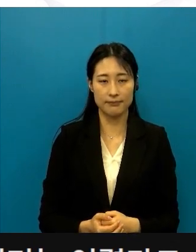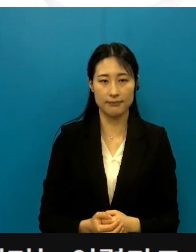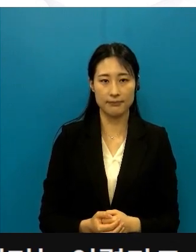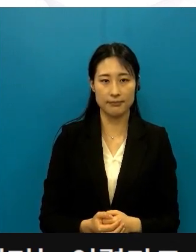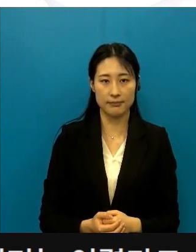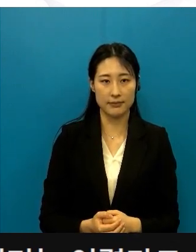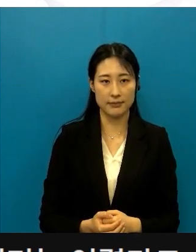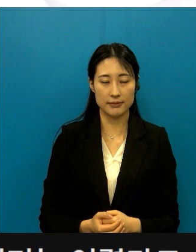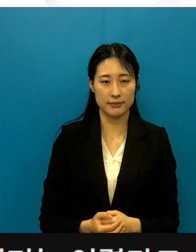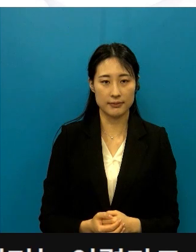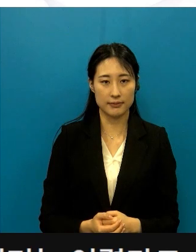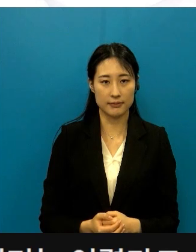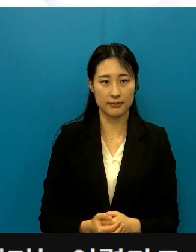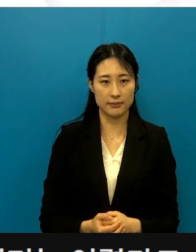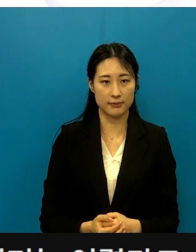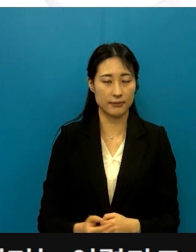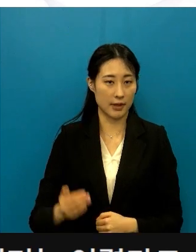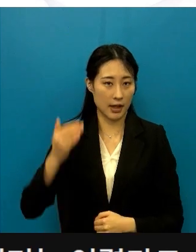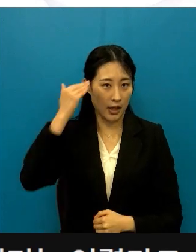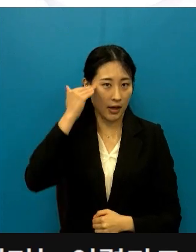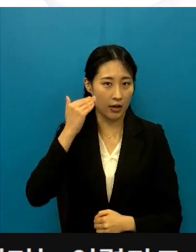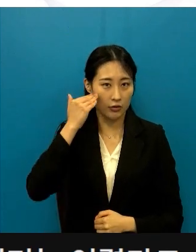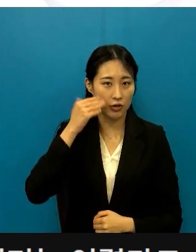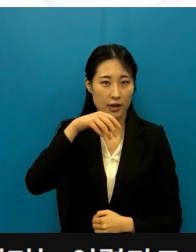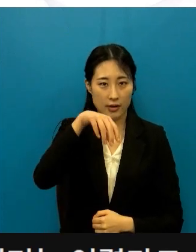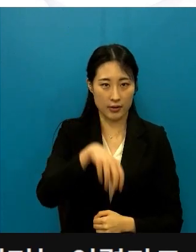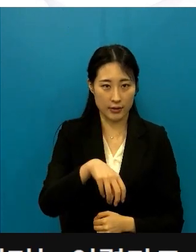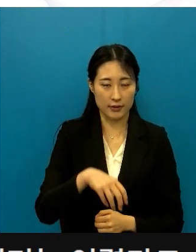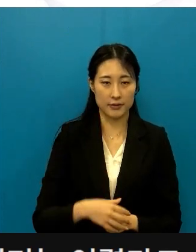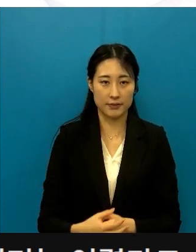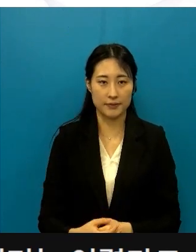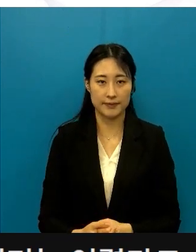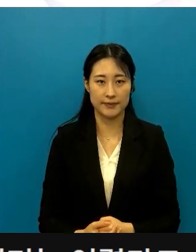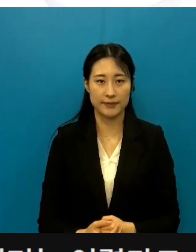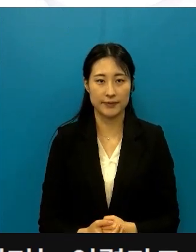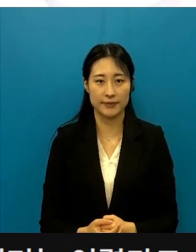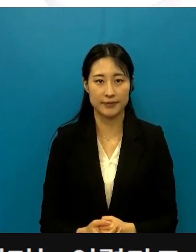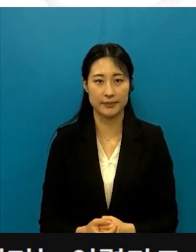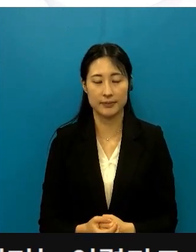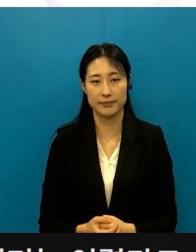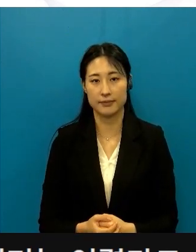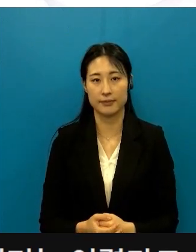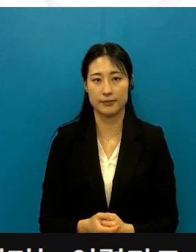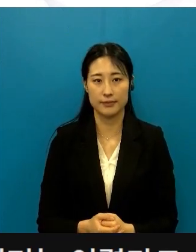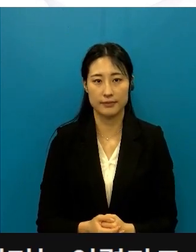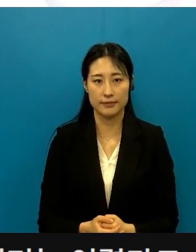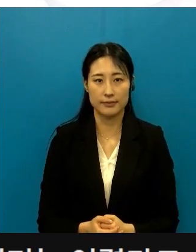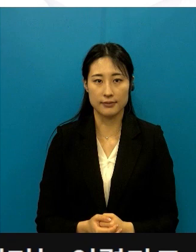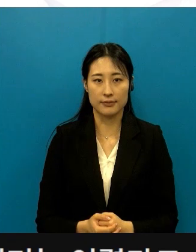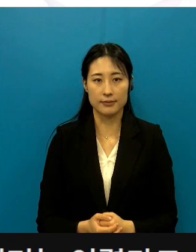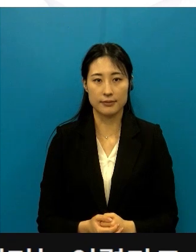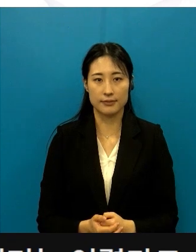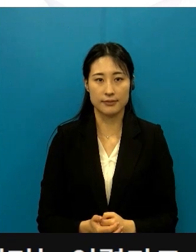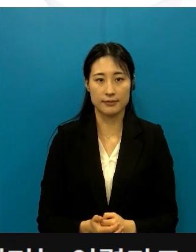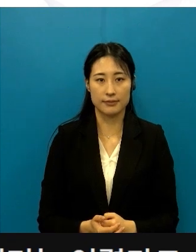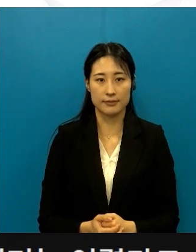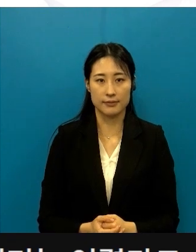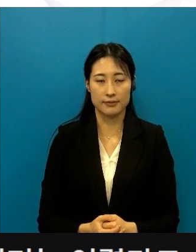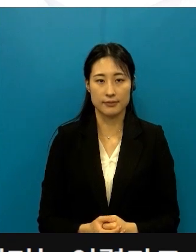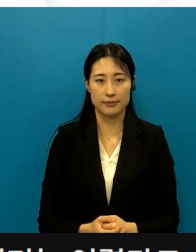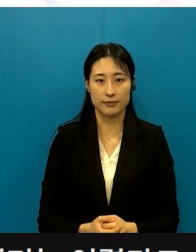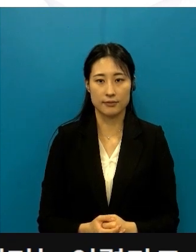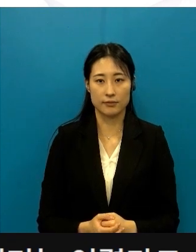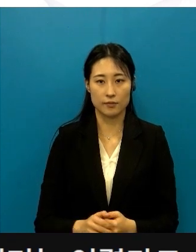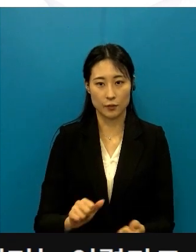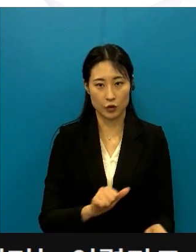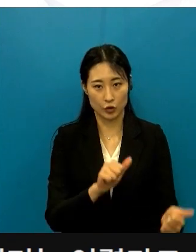protecting or the promoting the right of death with dignity